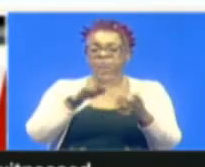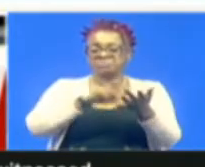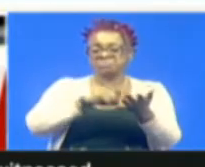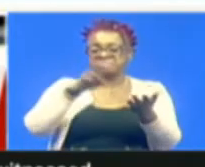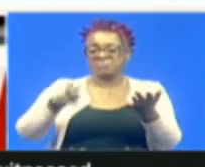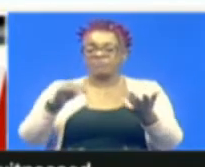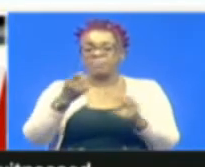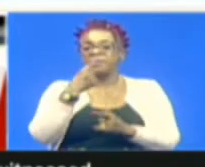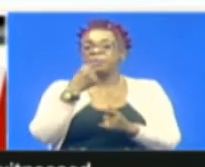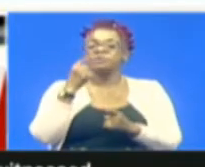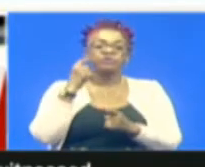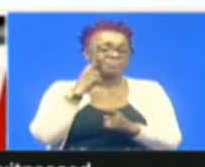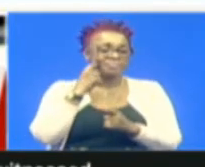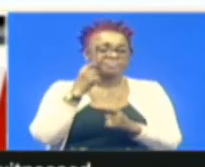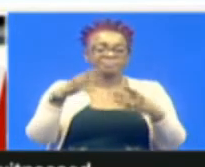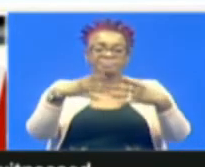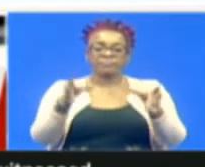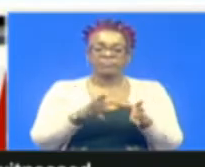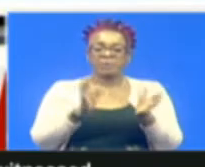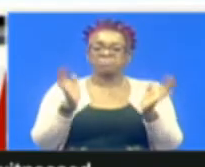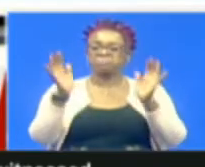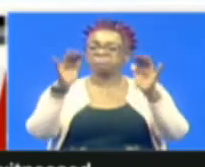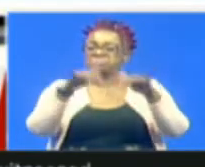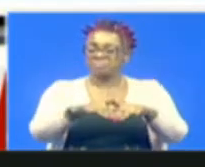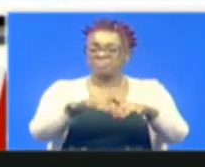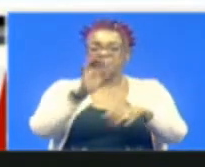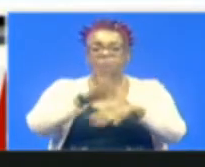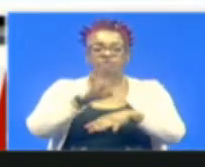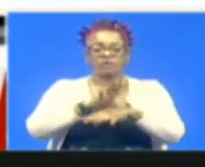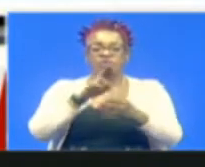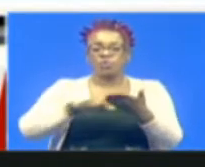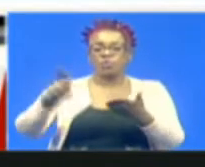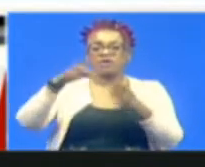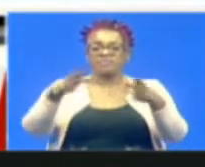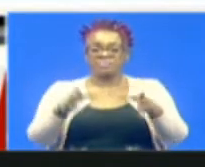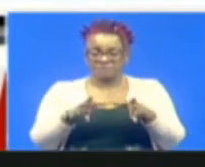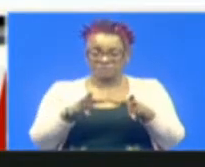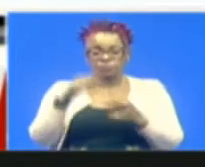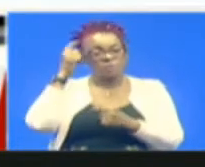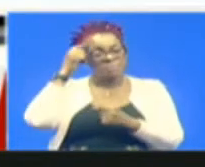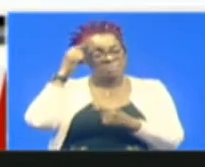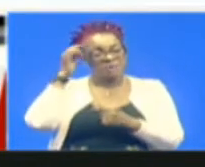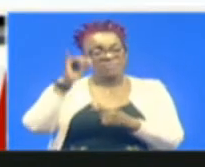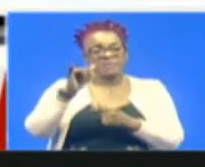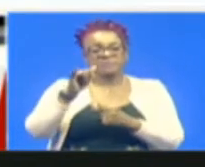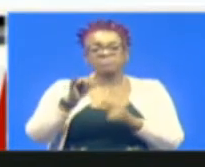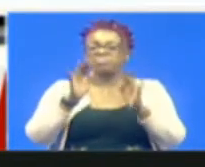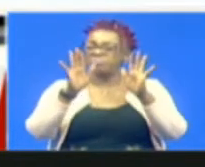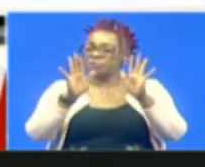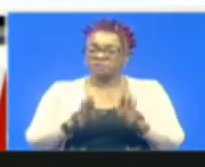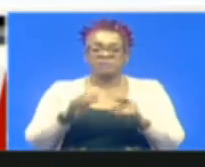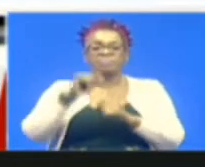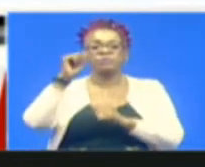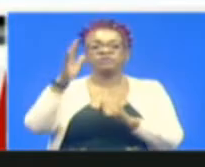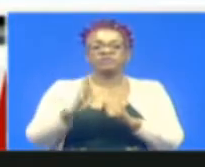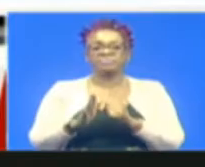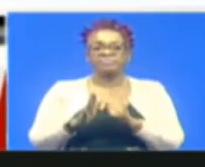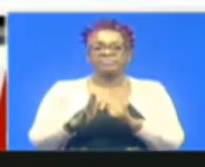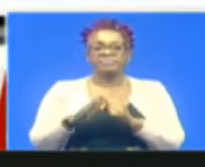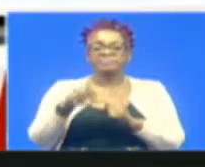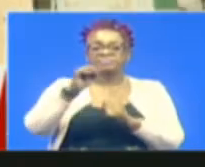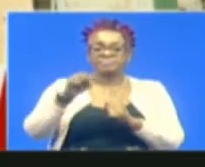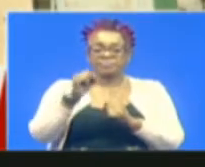friends gathered at the Holy Family Basilica earlier today to commemorate one of Kenya's most influential politicians. Stacey Kirori was there